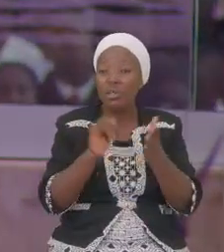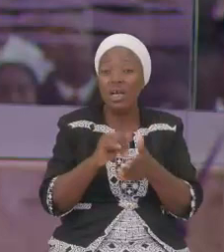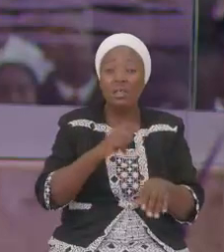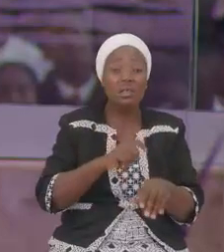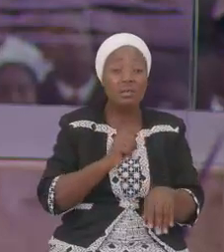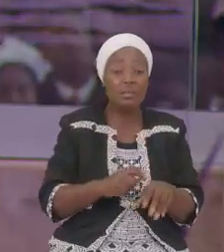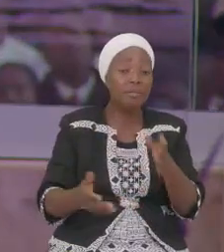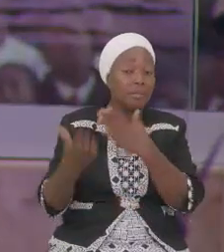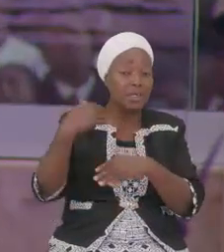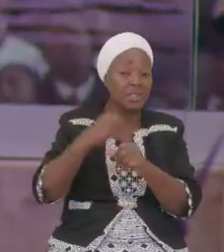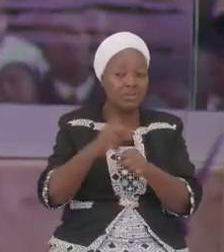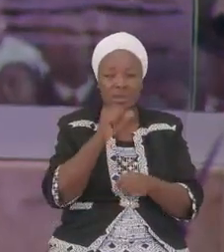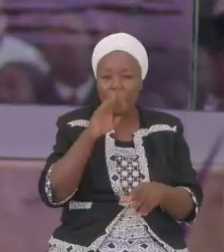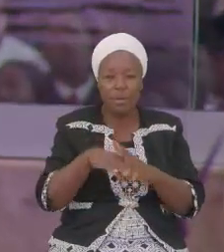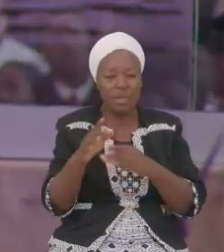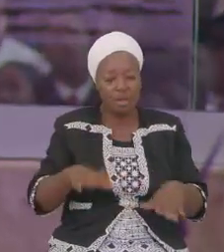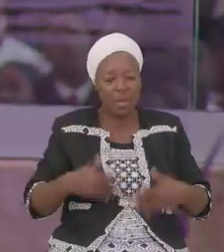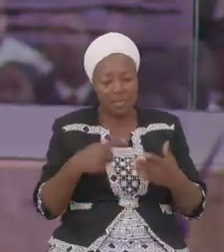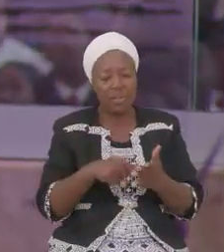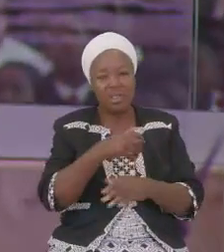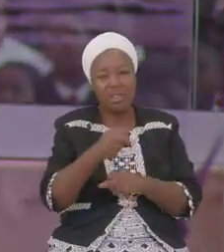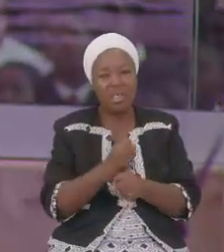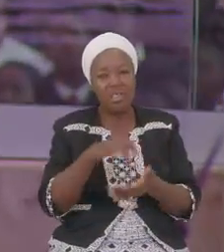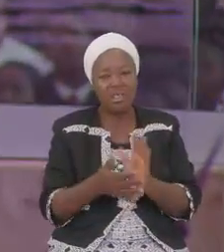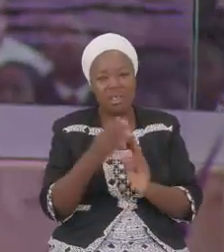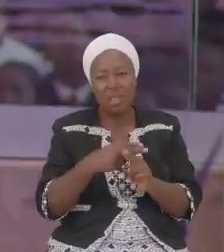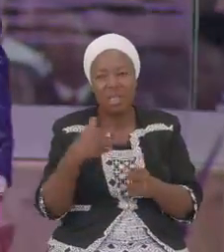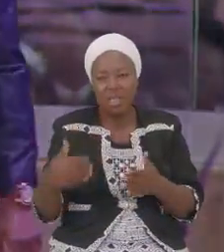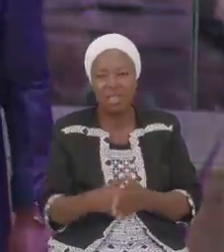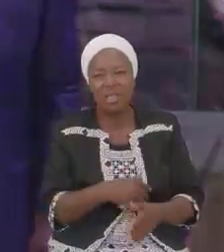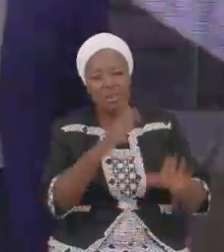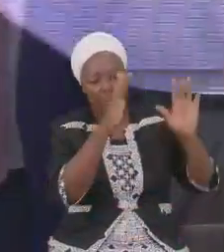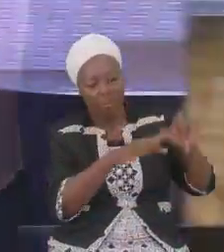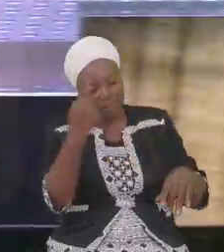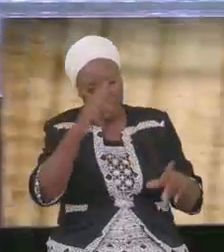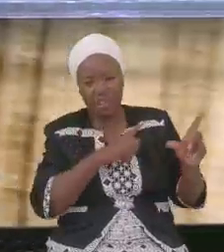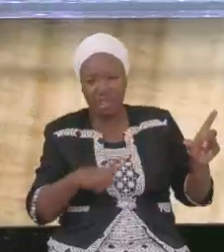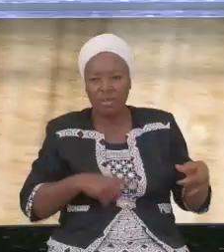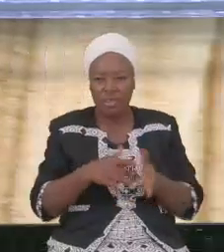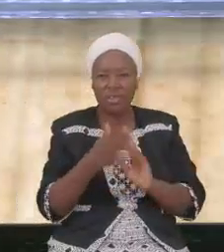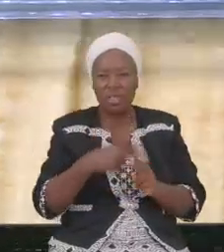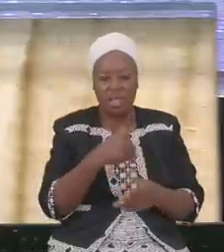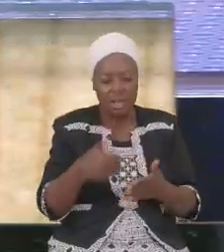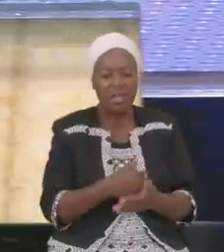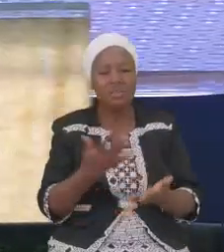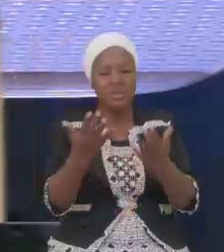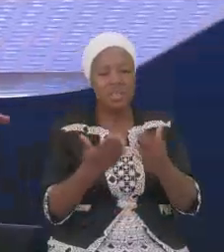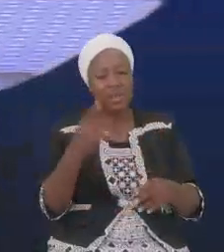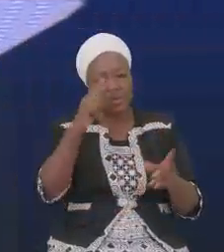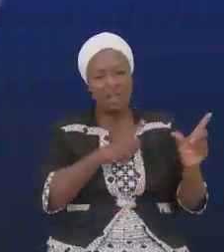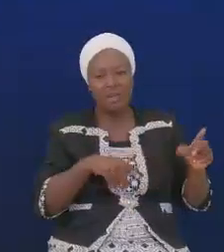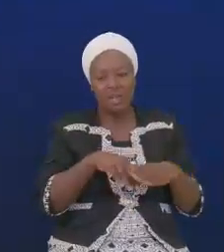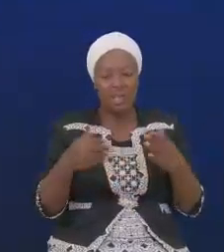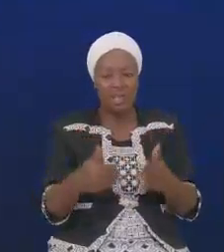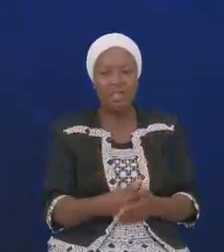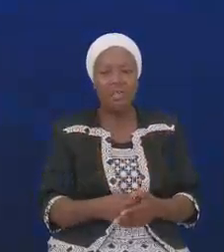not be in your life this year, Jesus. A new passion for the Lord, a new desire for the Lord, a new